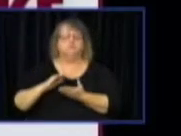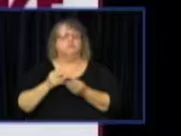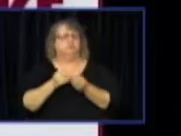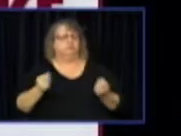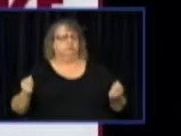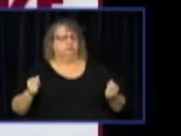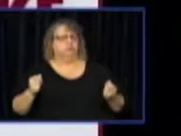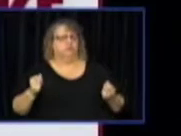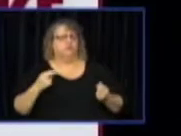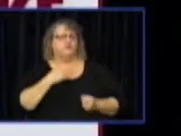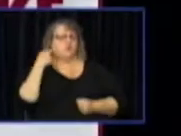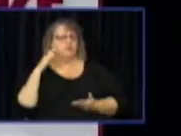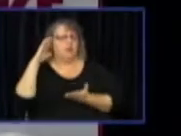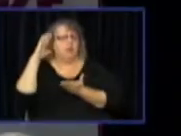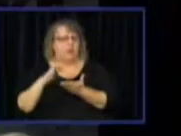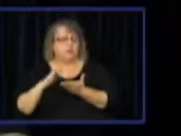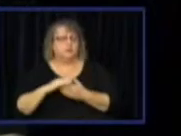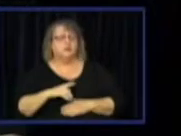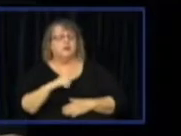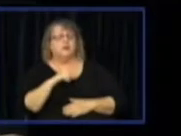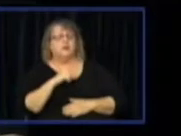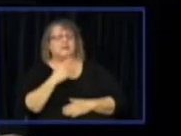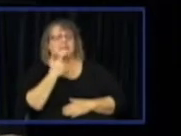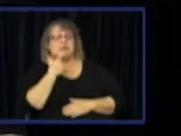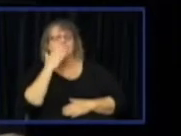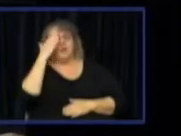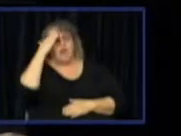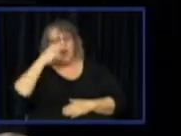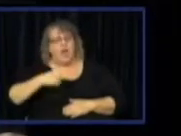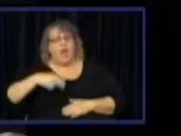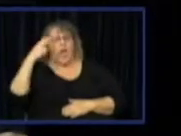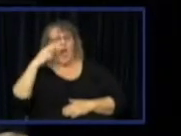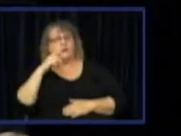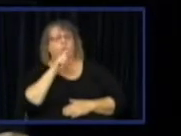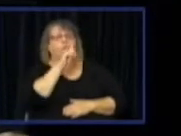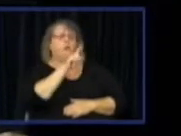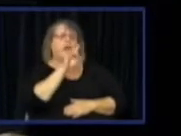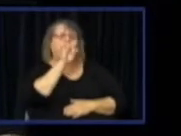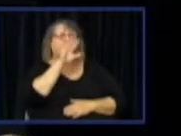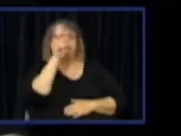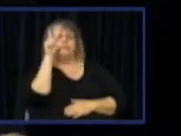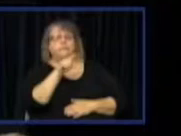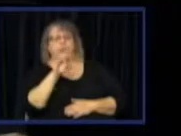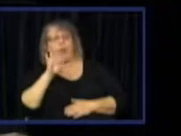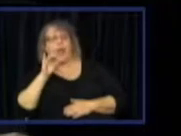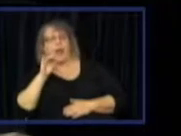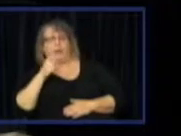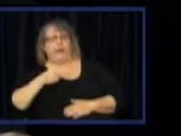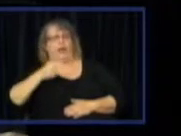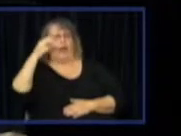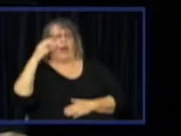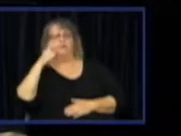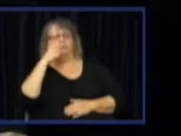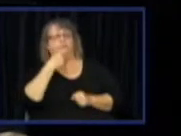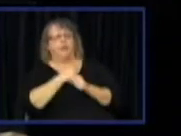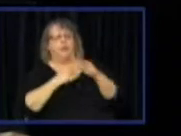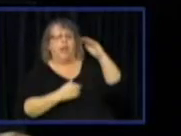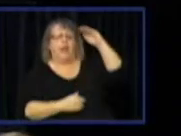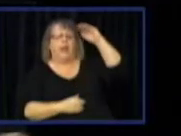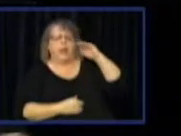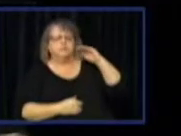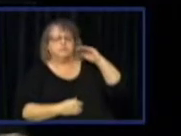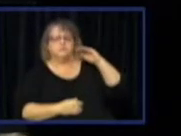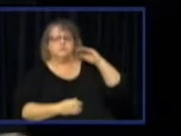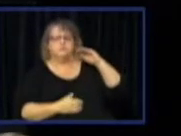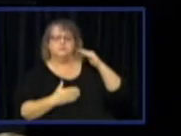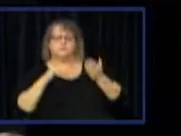relationship where even reducing the blood pressure by 5 points or 10 points has a very high reduction in your risk of having a